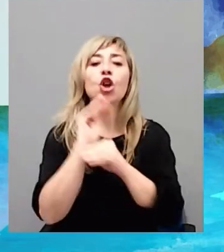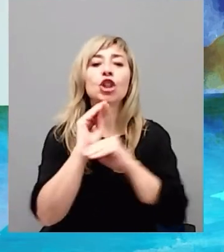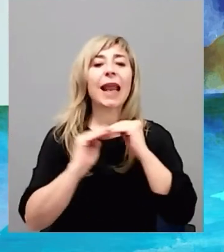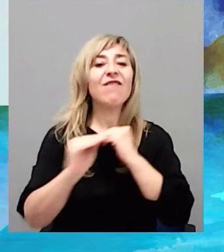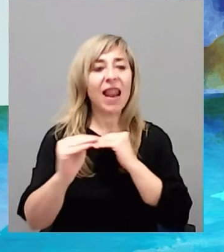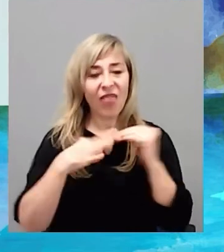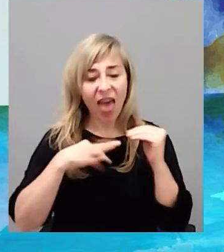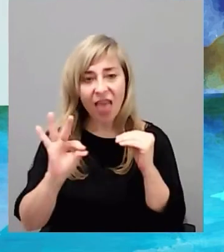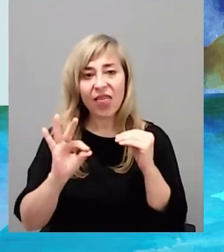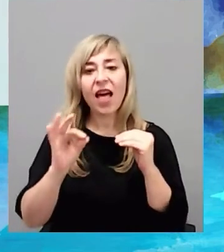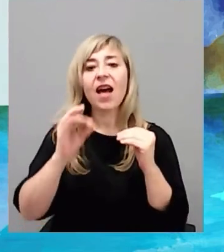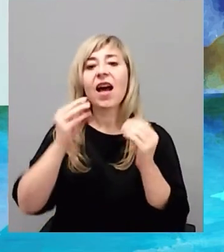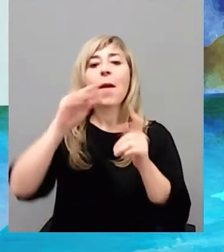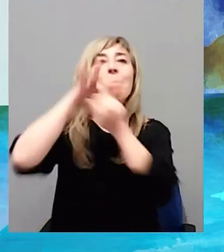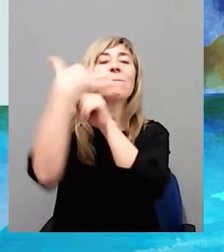sustainability.